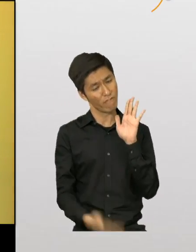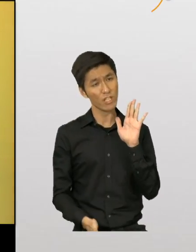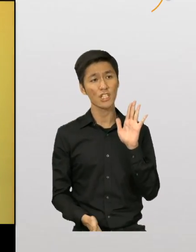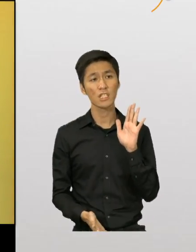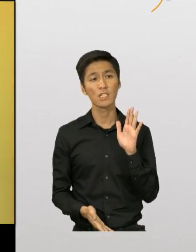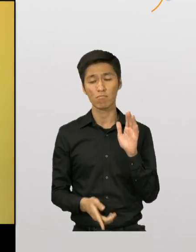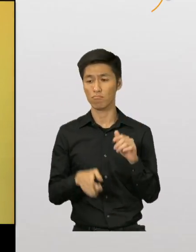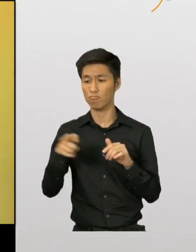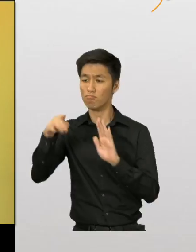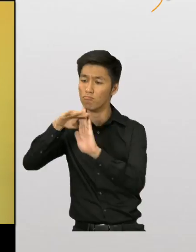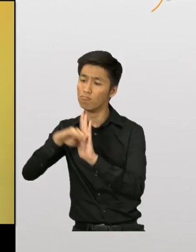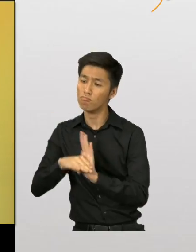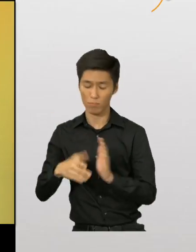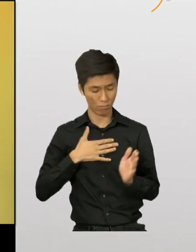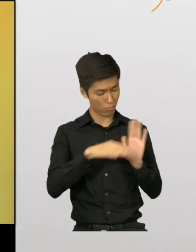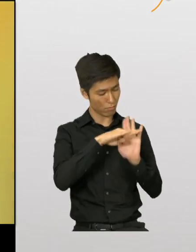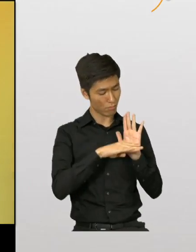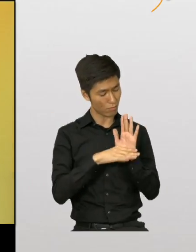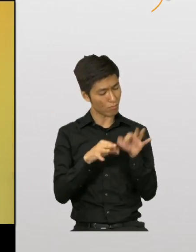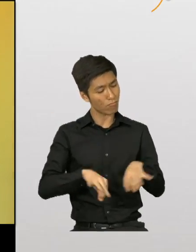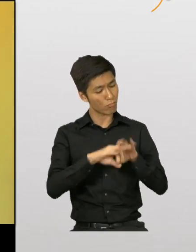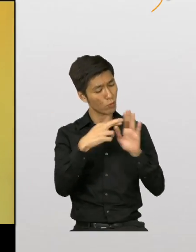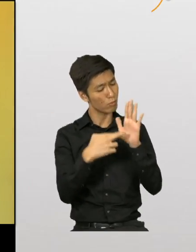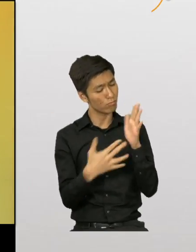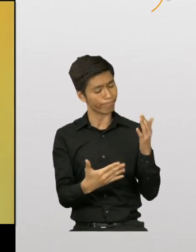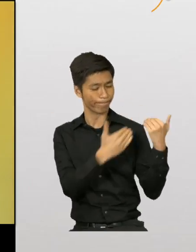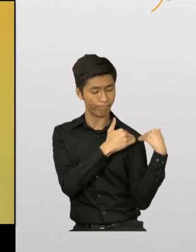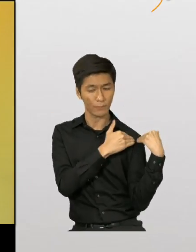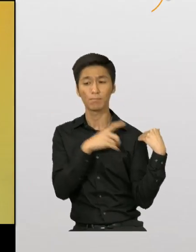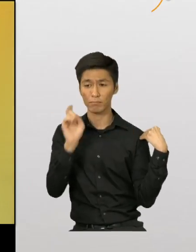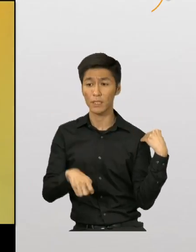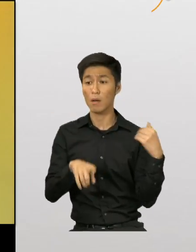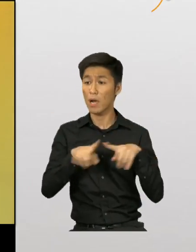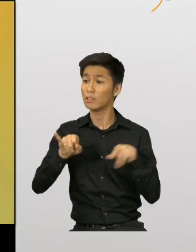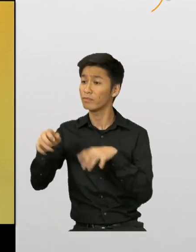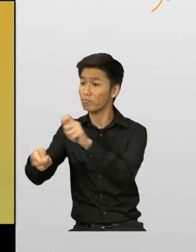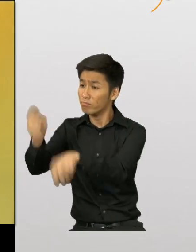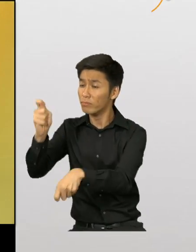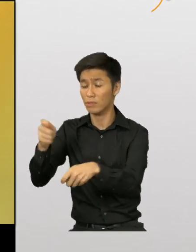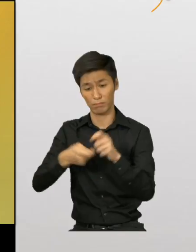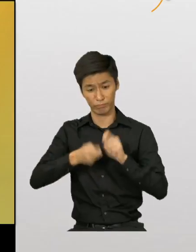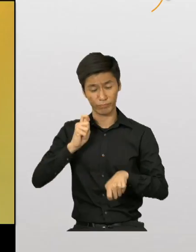party and what happens if either party wants to change or to terminate the agreements.